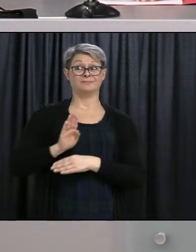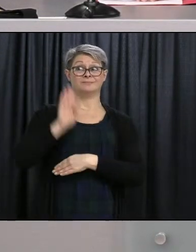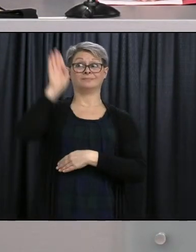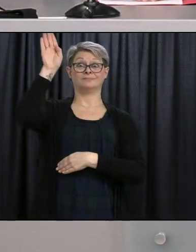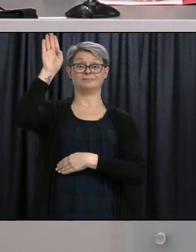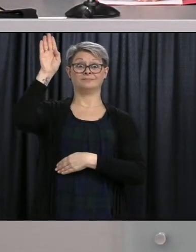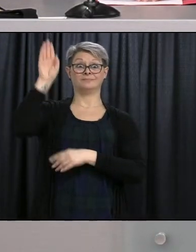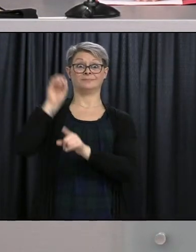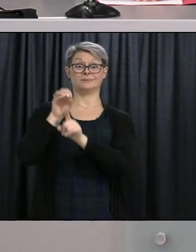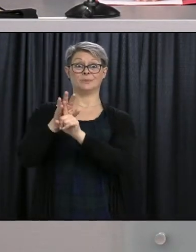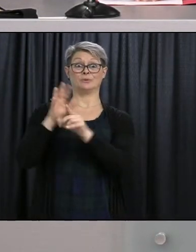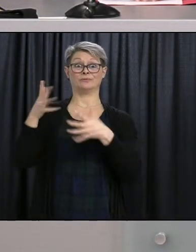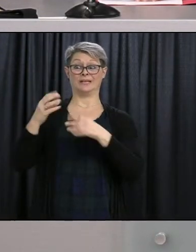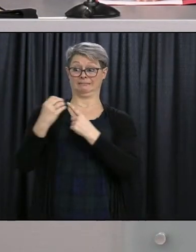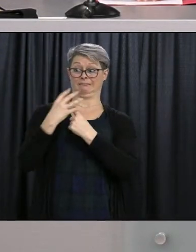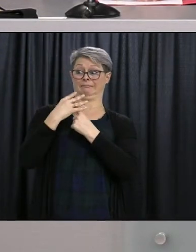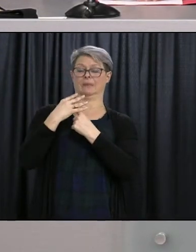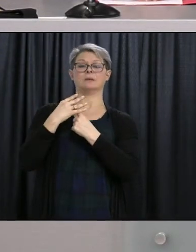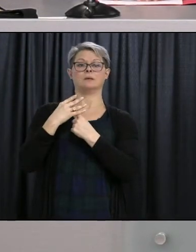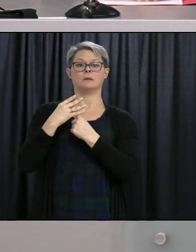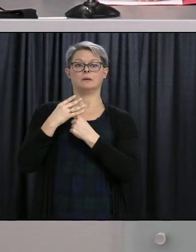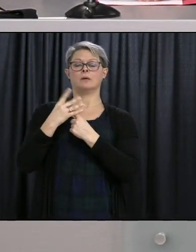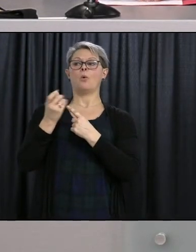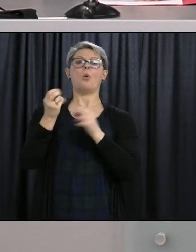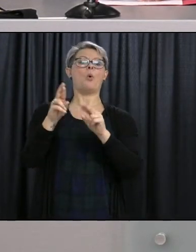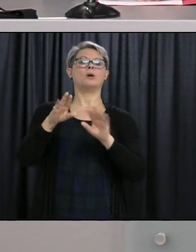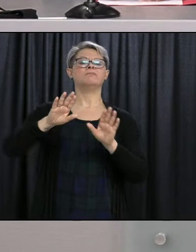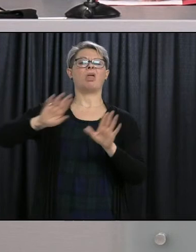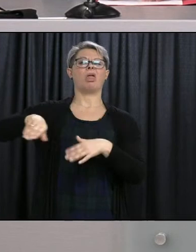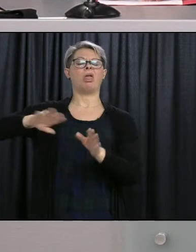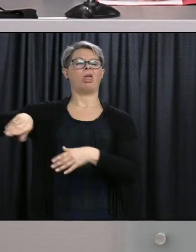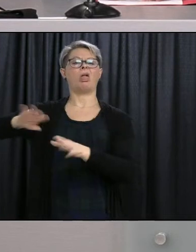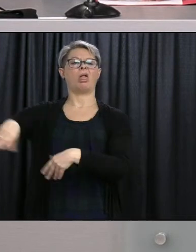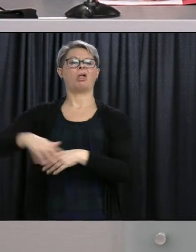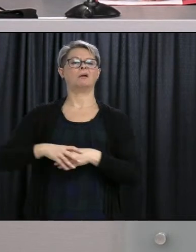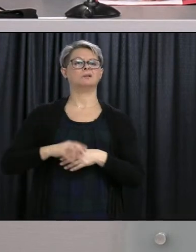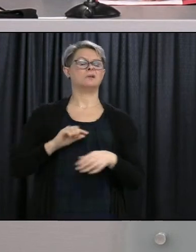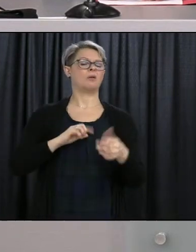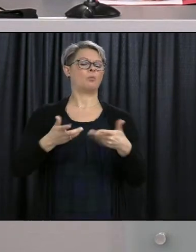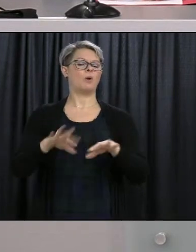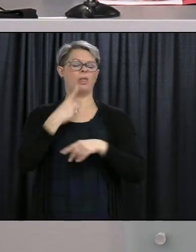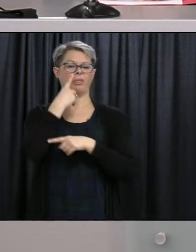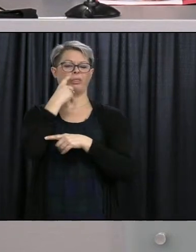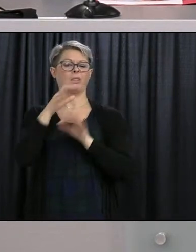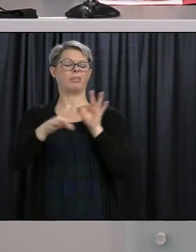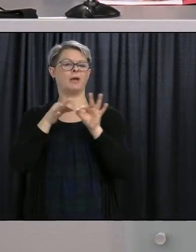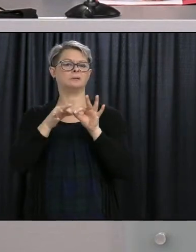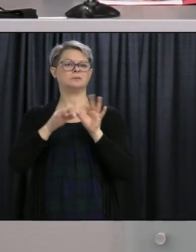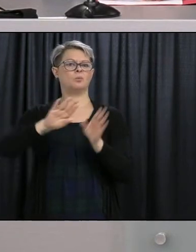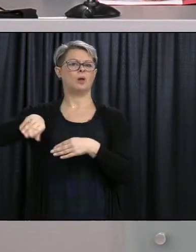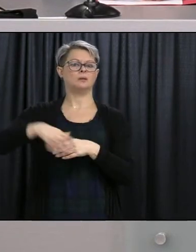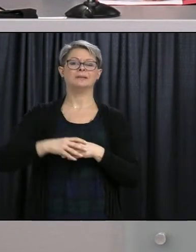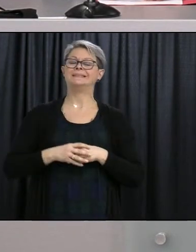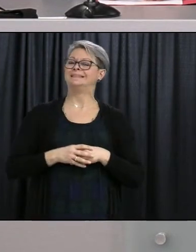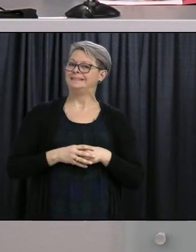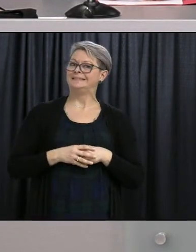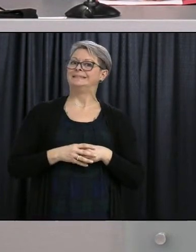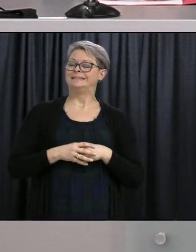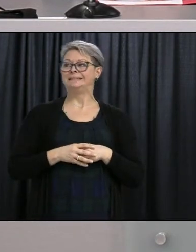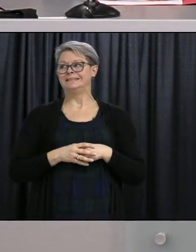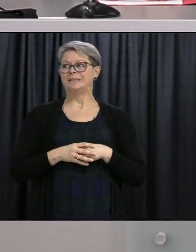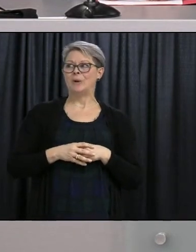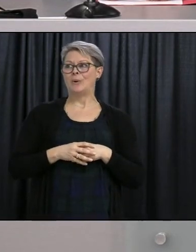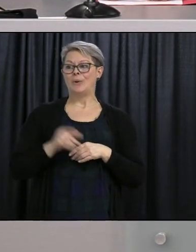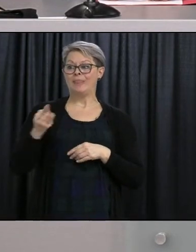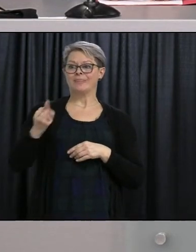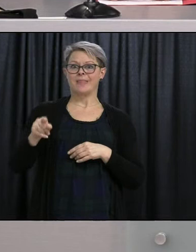was reluctance, or maybe complacency, or even just reluctance not to get tested. And these cases more or less snuck